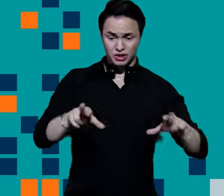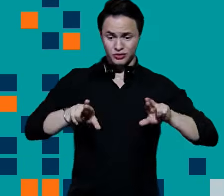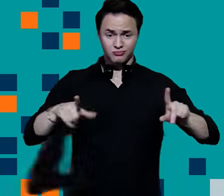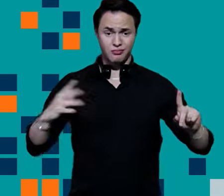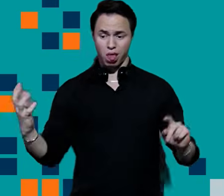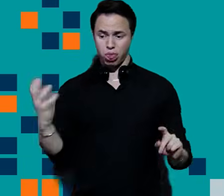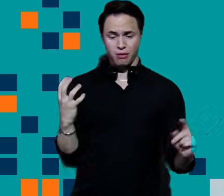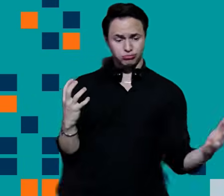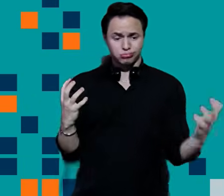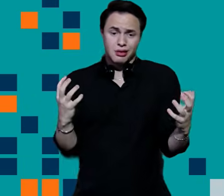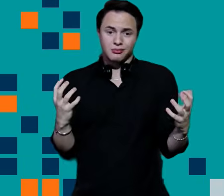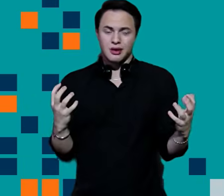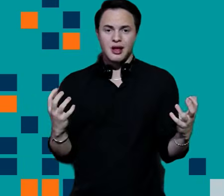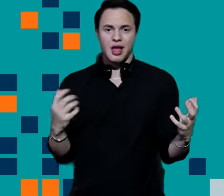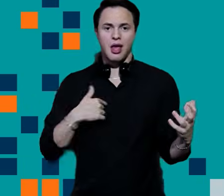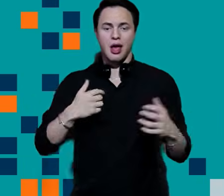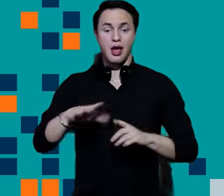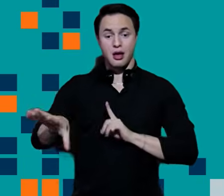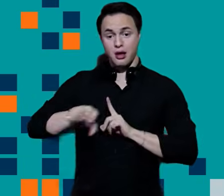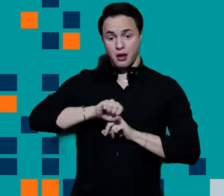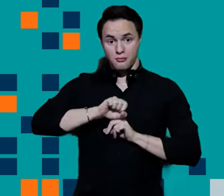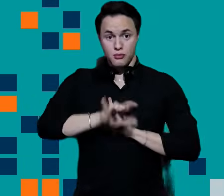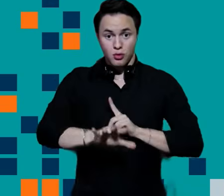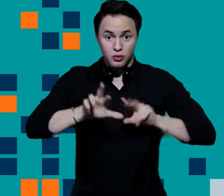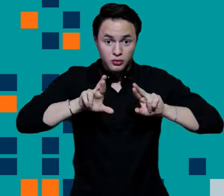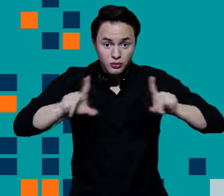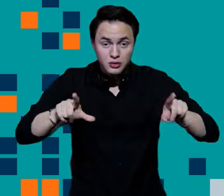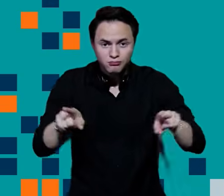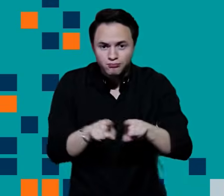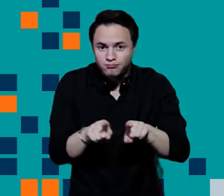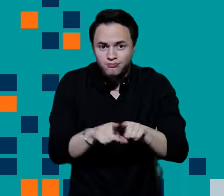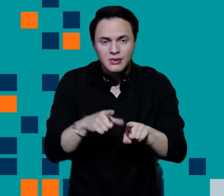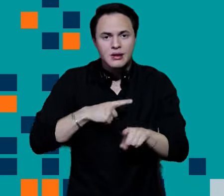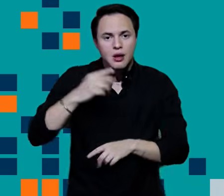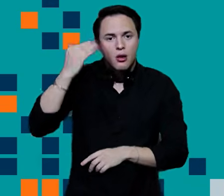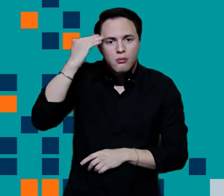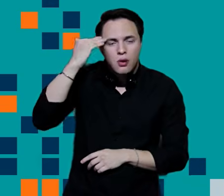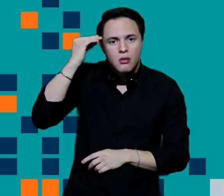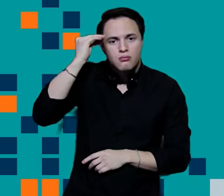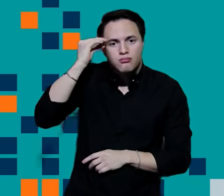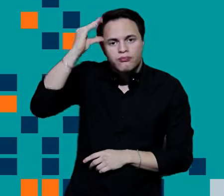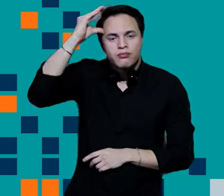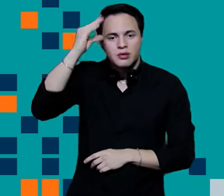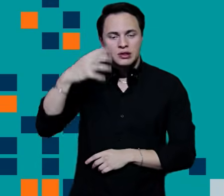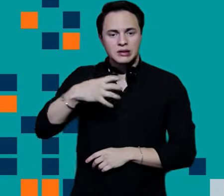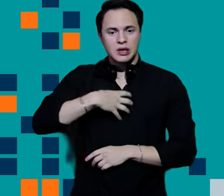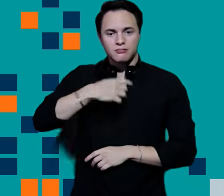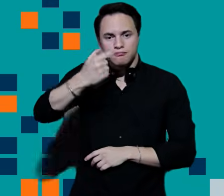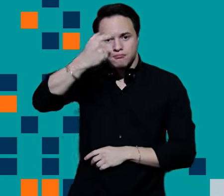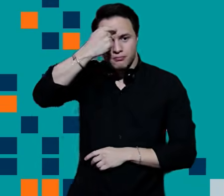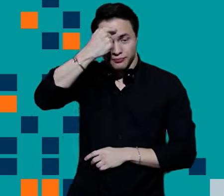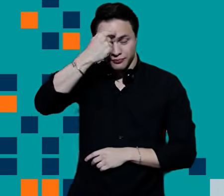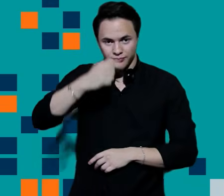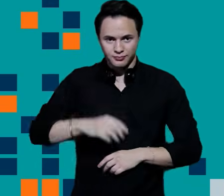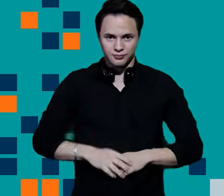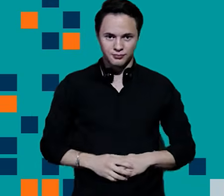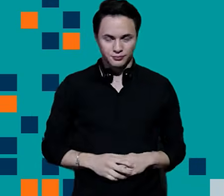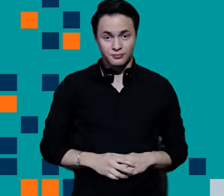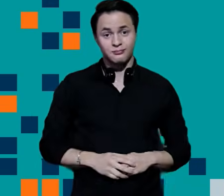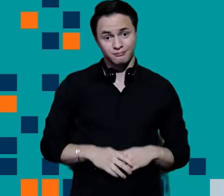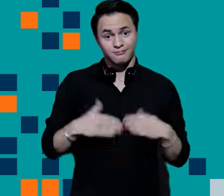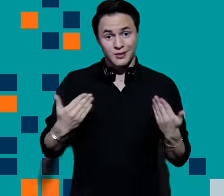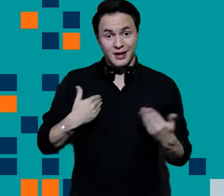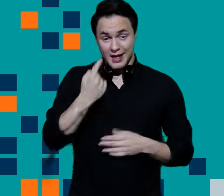idea of a sense of coherence, comprehensibility, manageability, and meaningfulness. And tied back to the